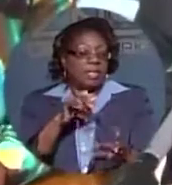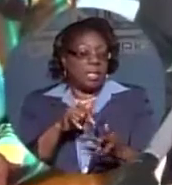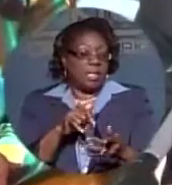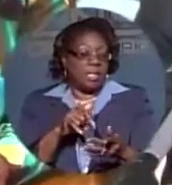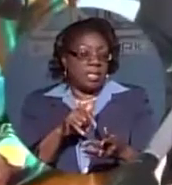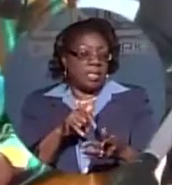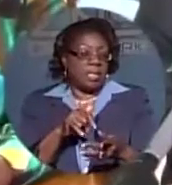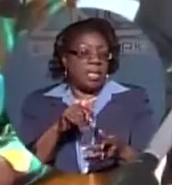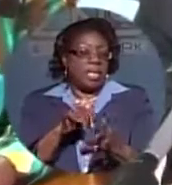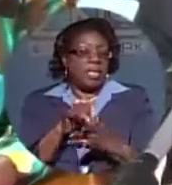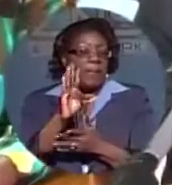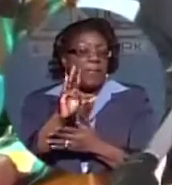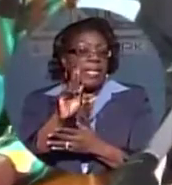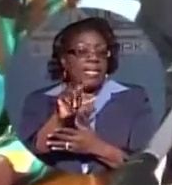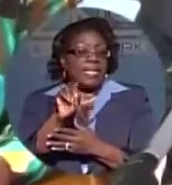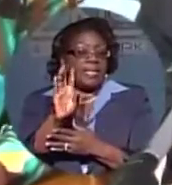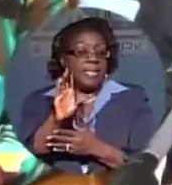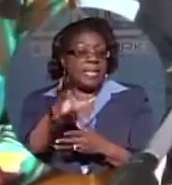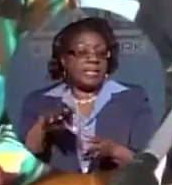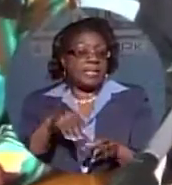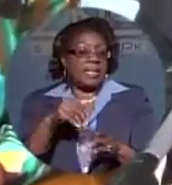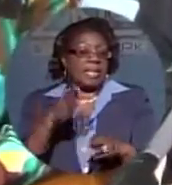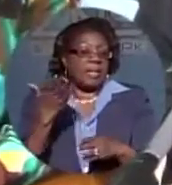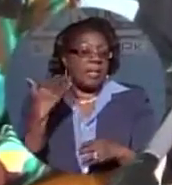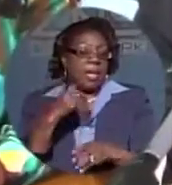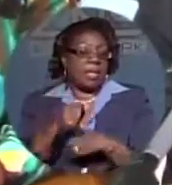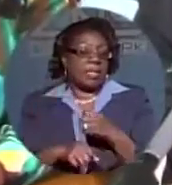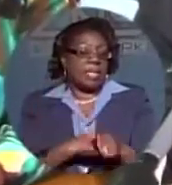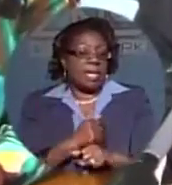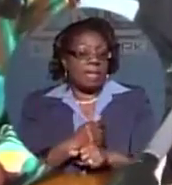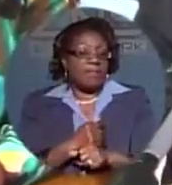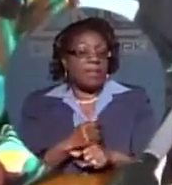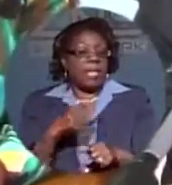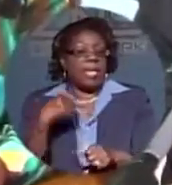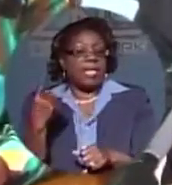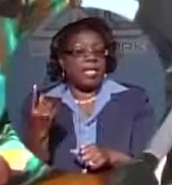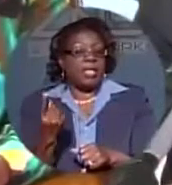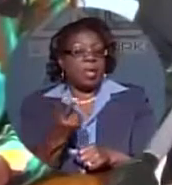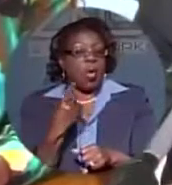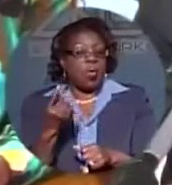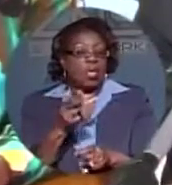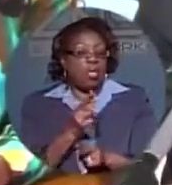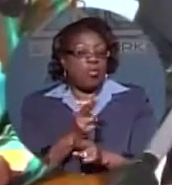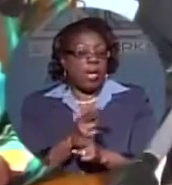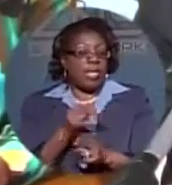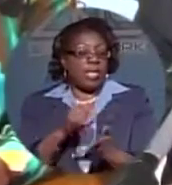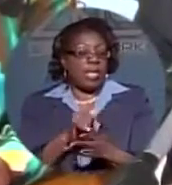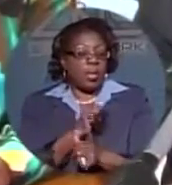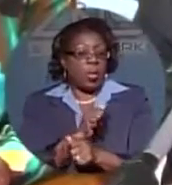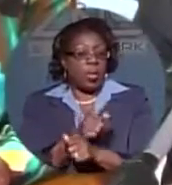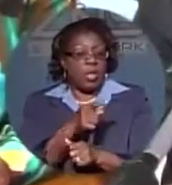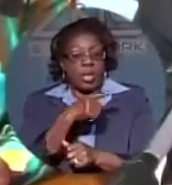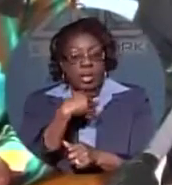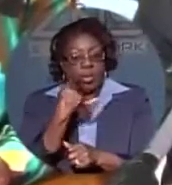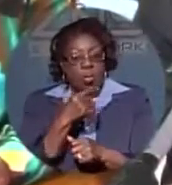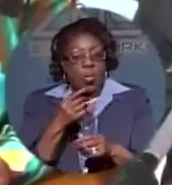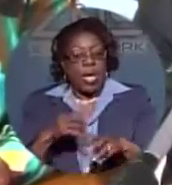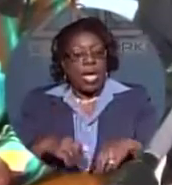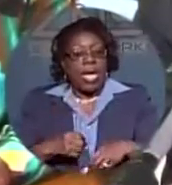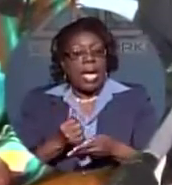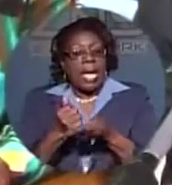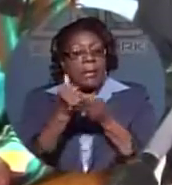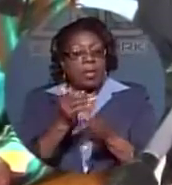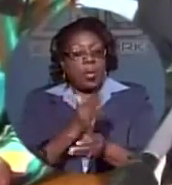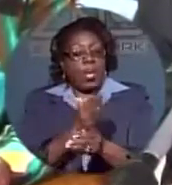efficiency-based initiatives that BTC has undertaken in the past year. It is only fair that the workers who have contributed to the improvements and are